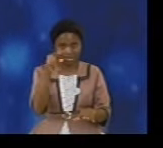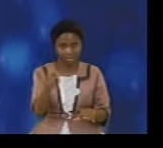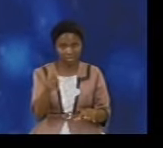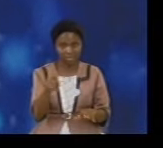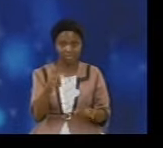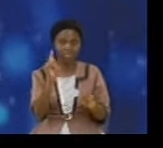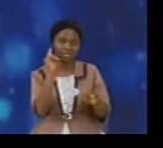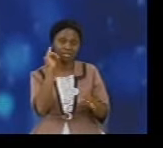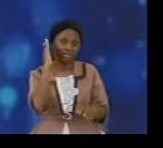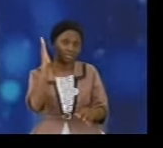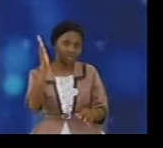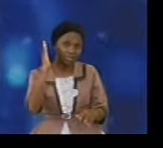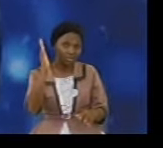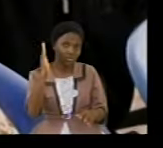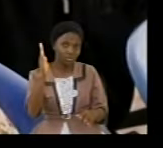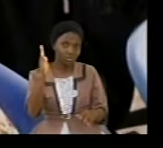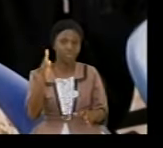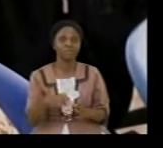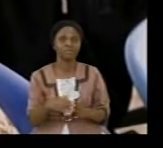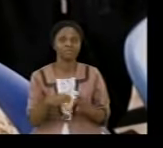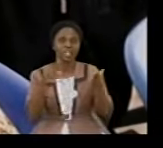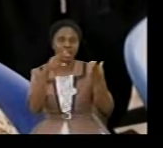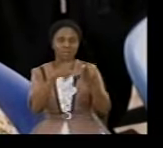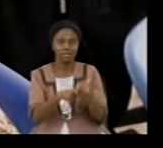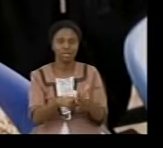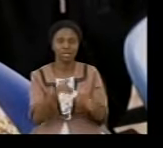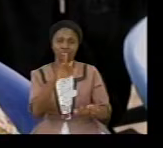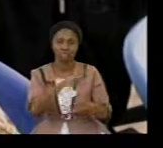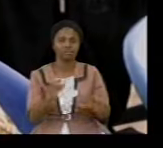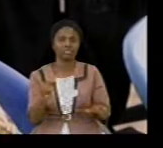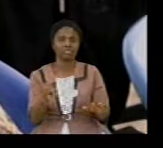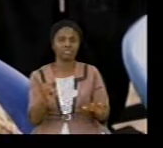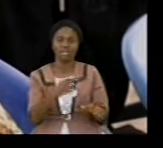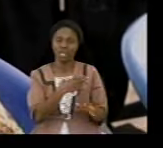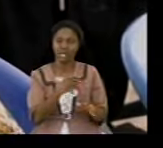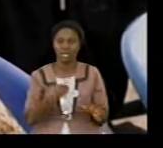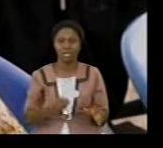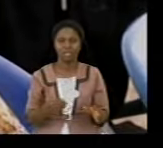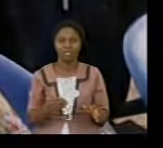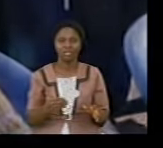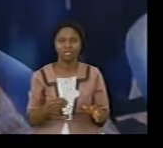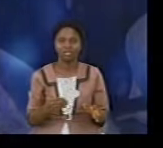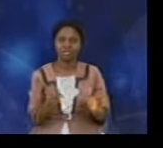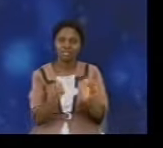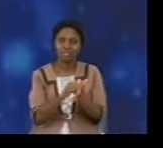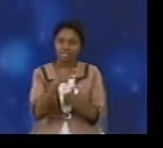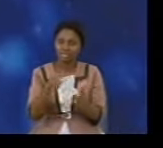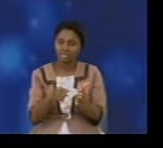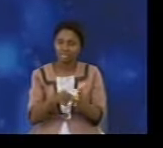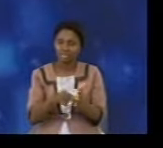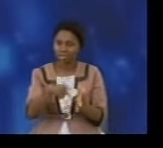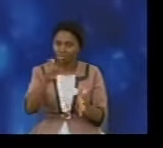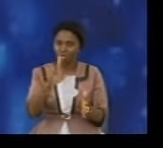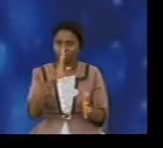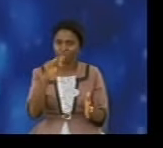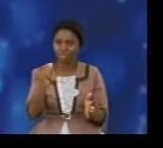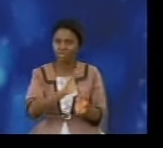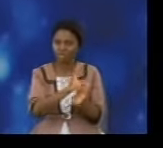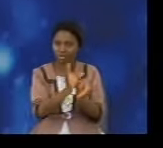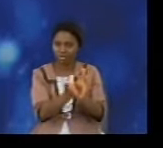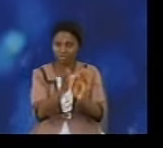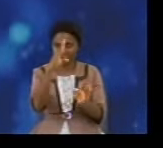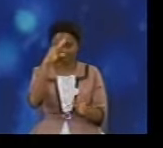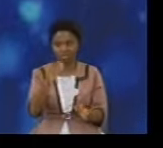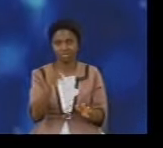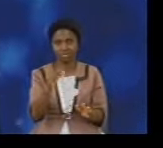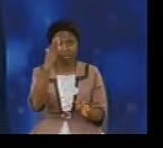appeared convincing. It appeared, this must be a converted man. But you know, conversion goes beyond